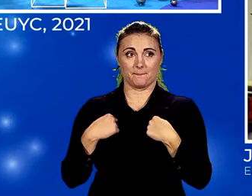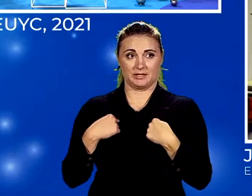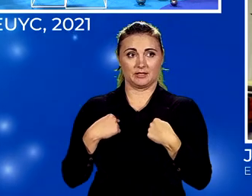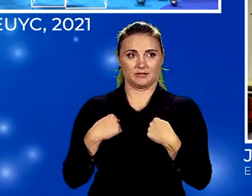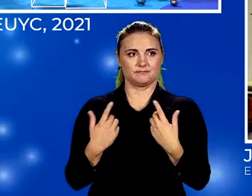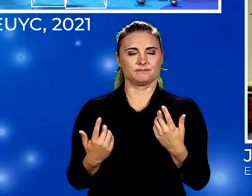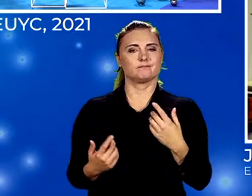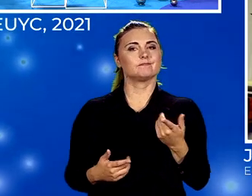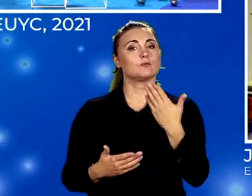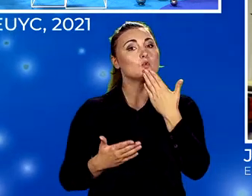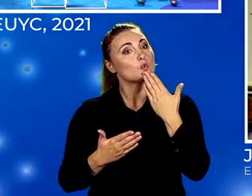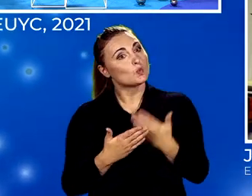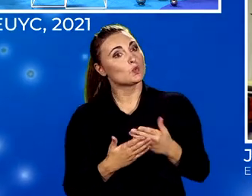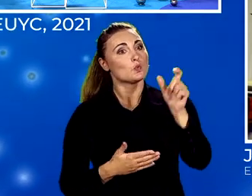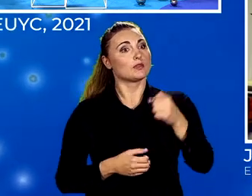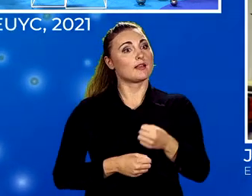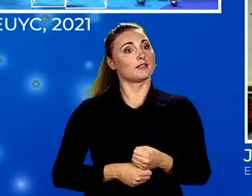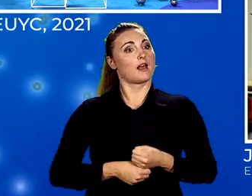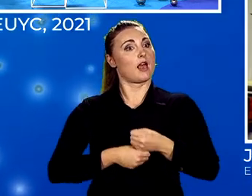what to me,